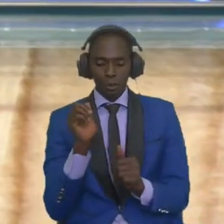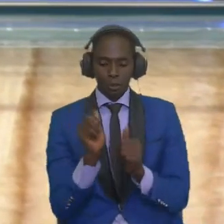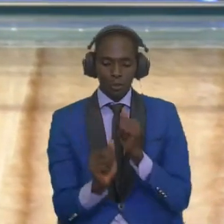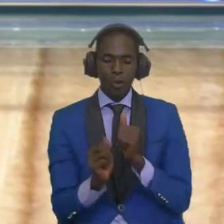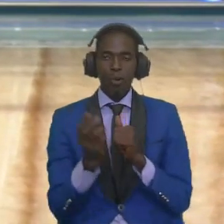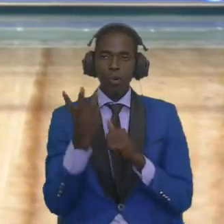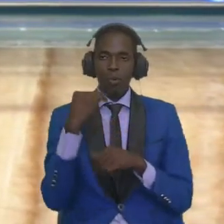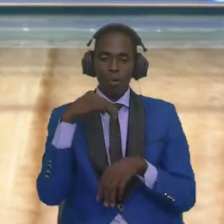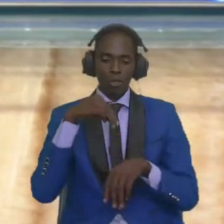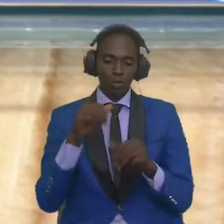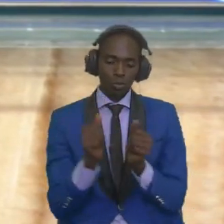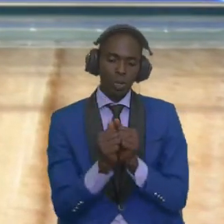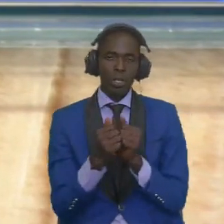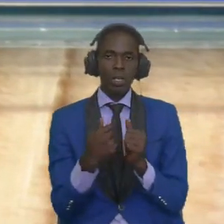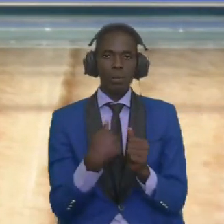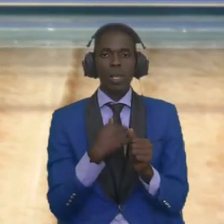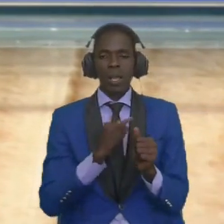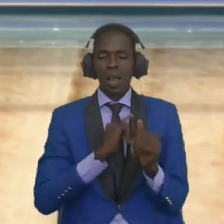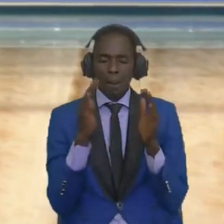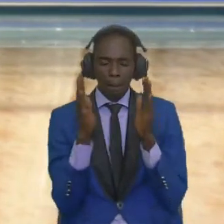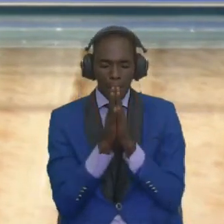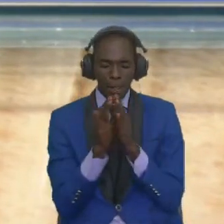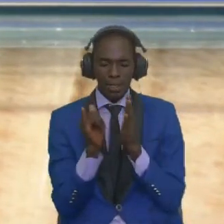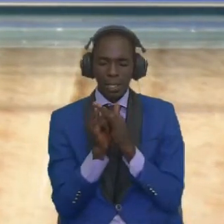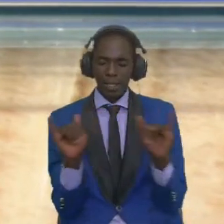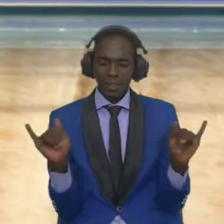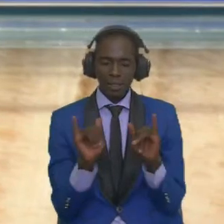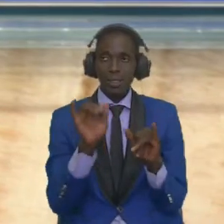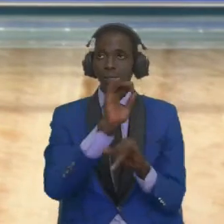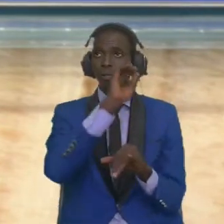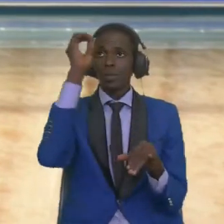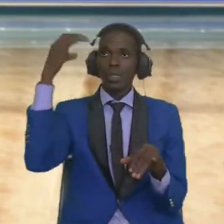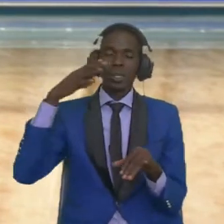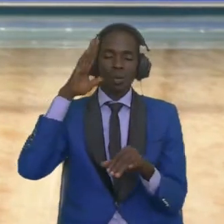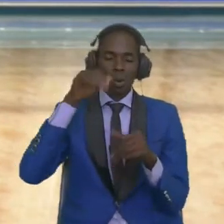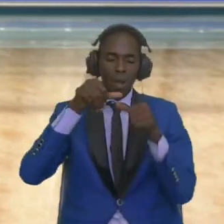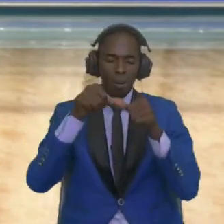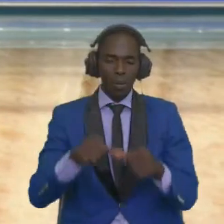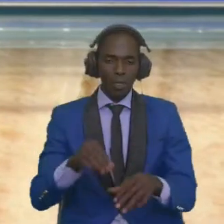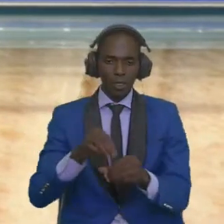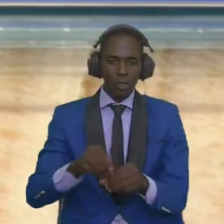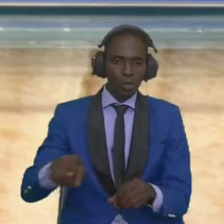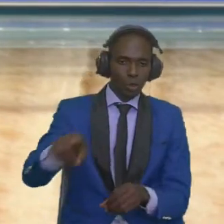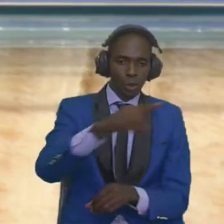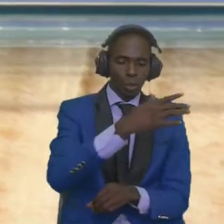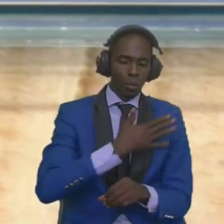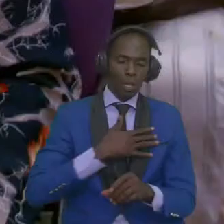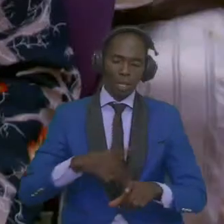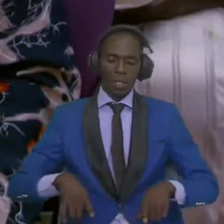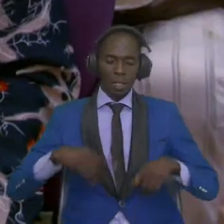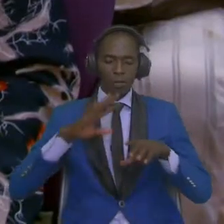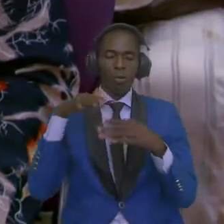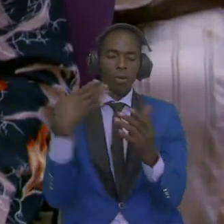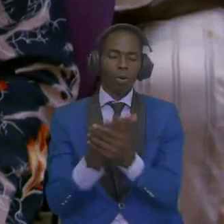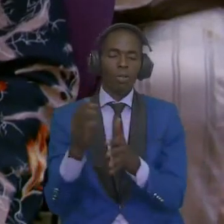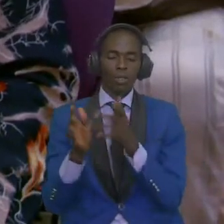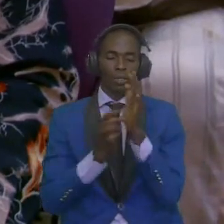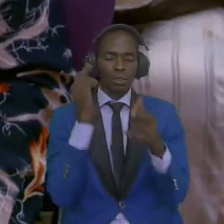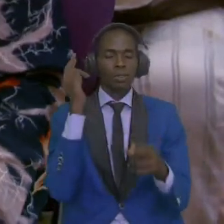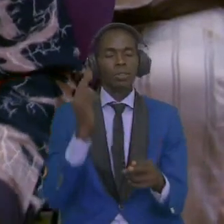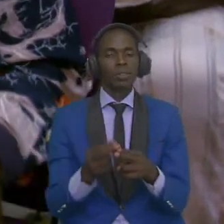was with me. I pray that grace will abide in everyone's life in Jesus'